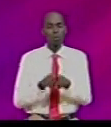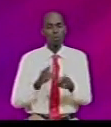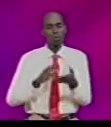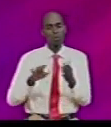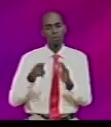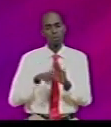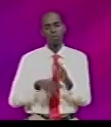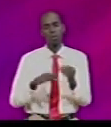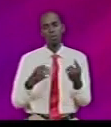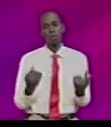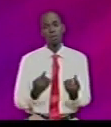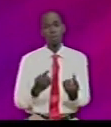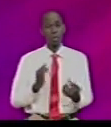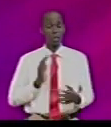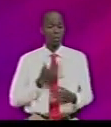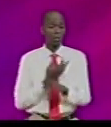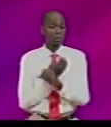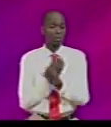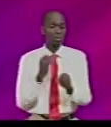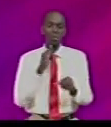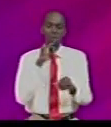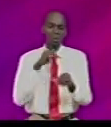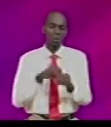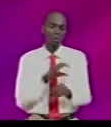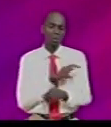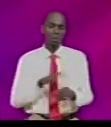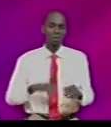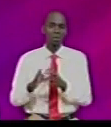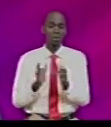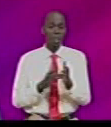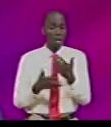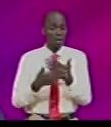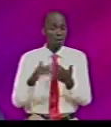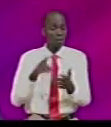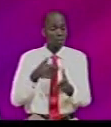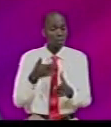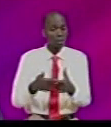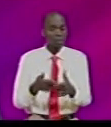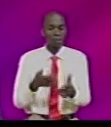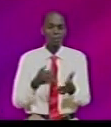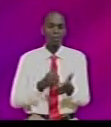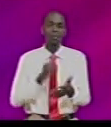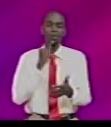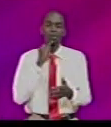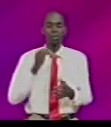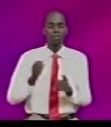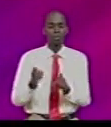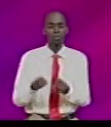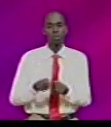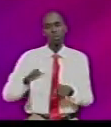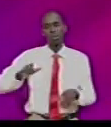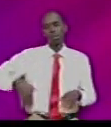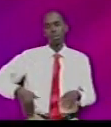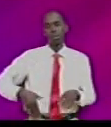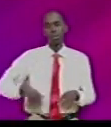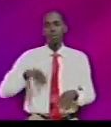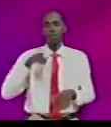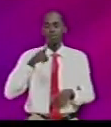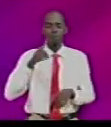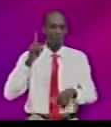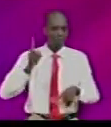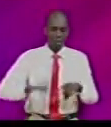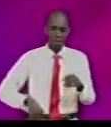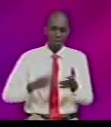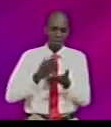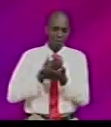in Jesus Christ. After death, it is too late. And there is no rejection. You cannot reject your